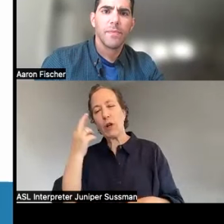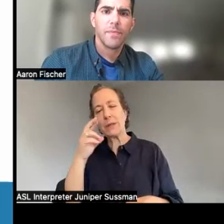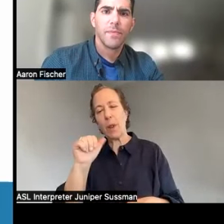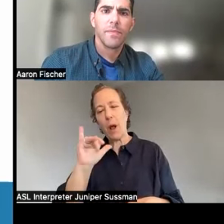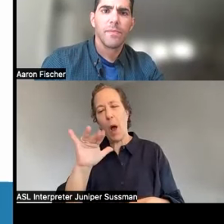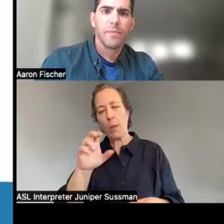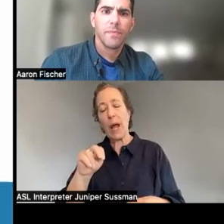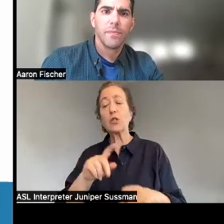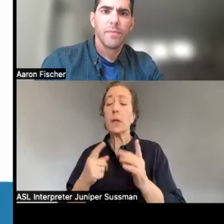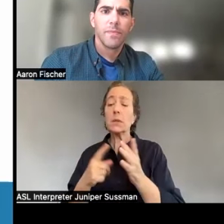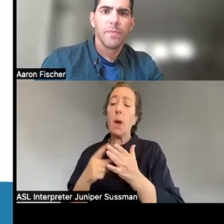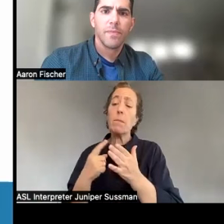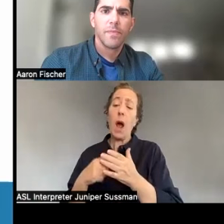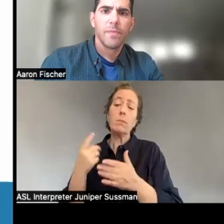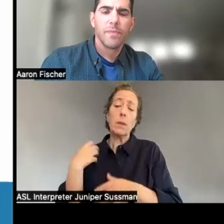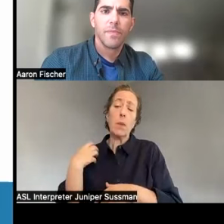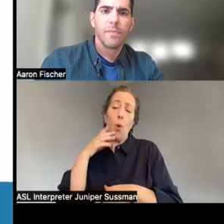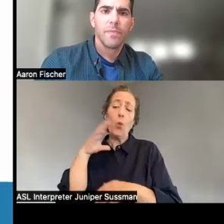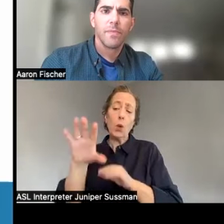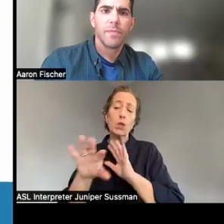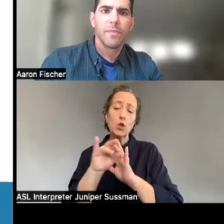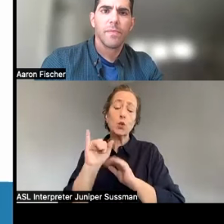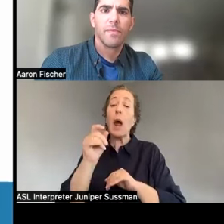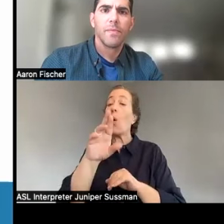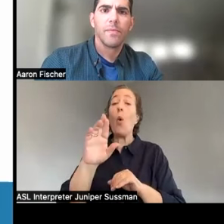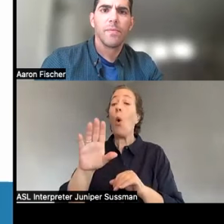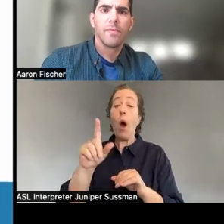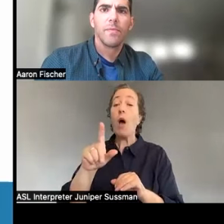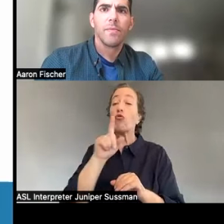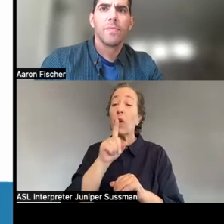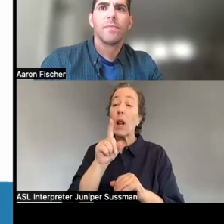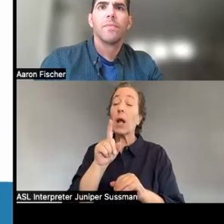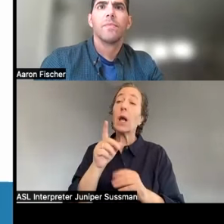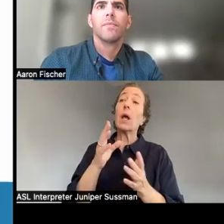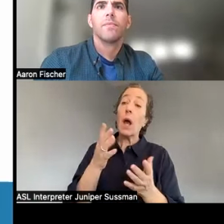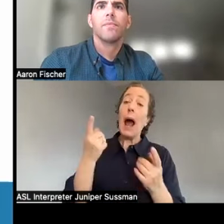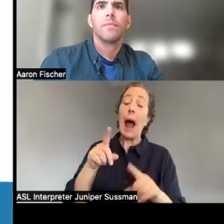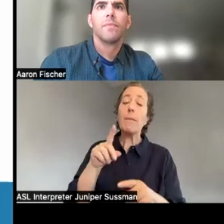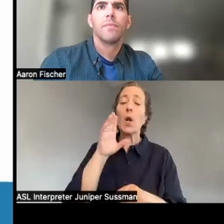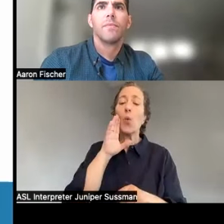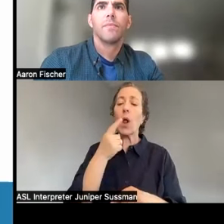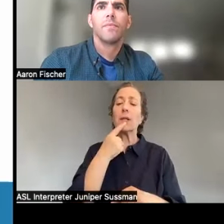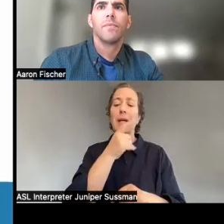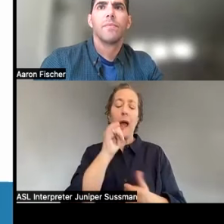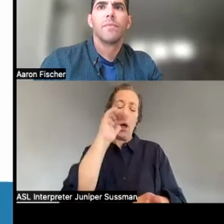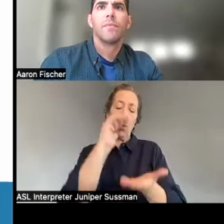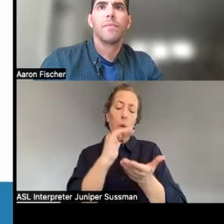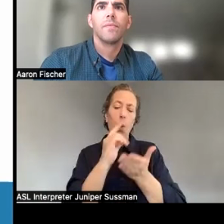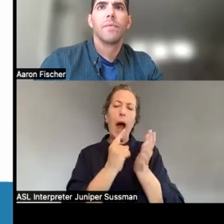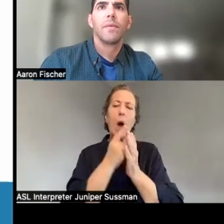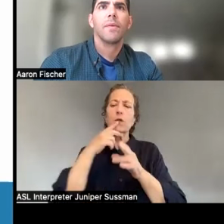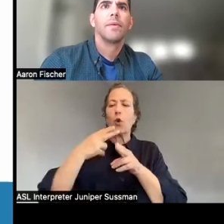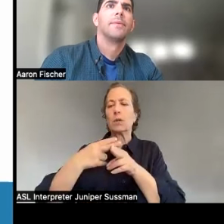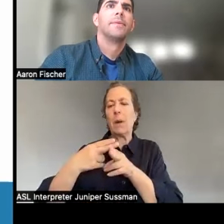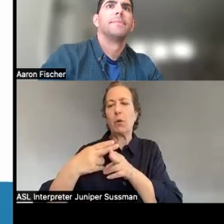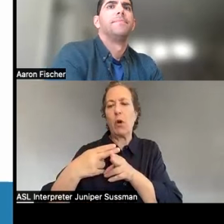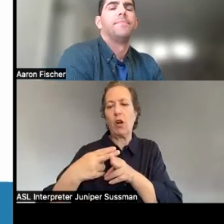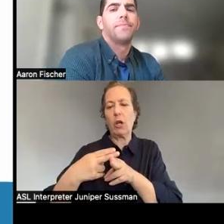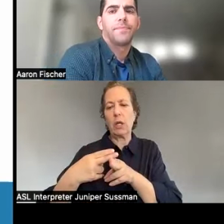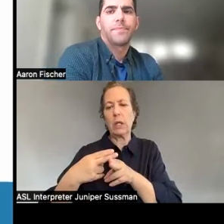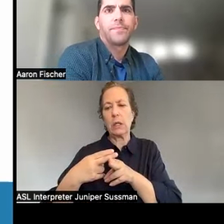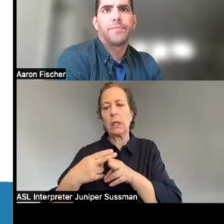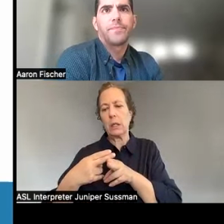more likely a temporary period of part-time work might be a reasonable accommodation. The last